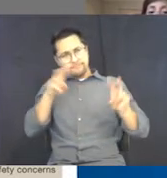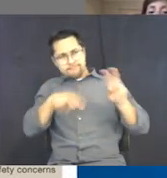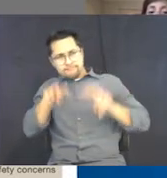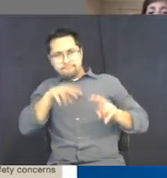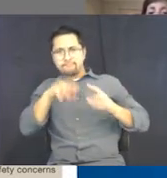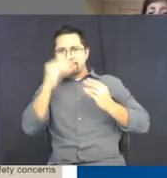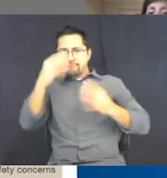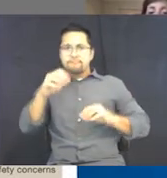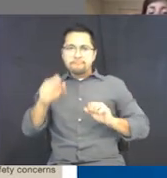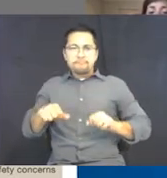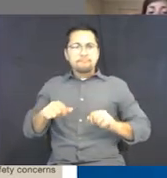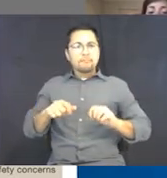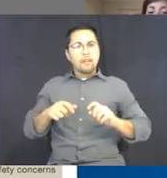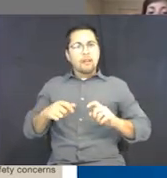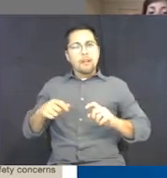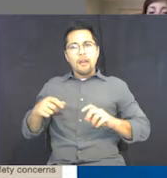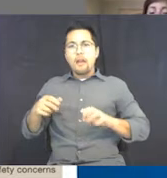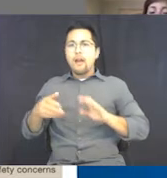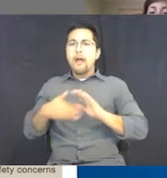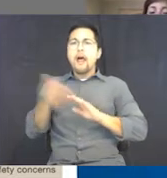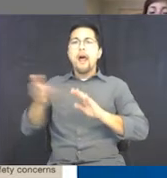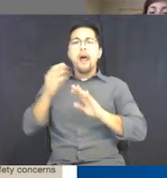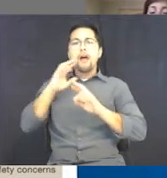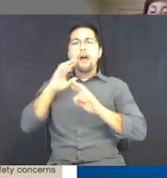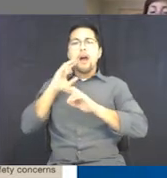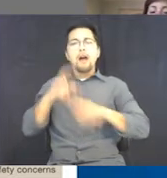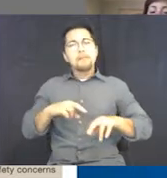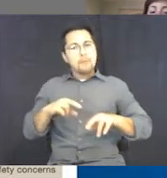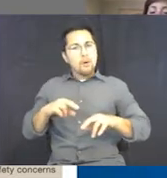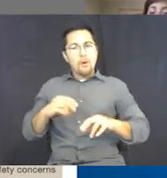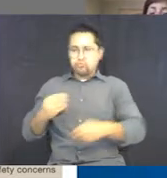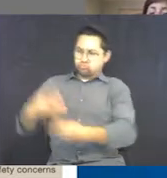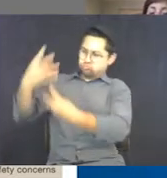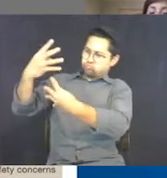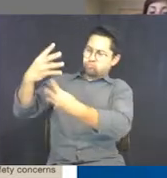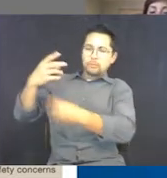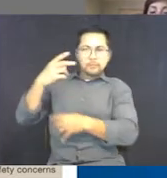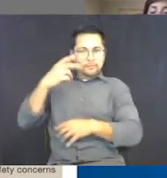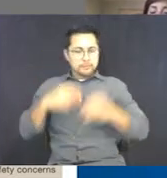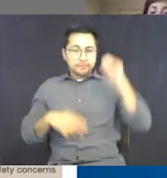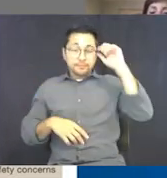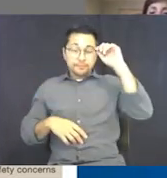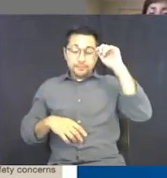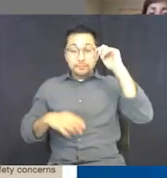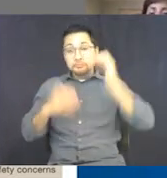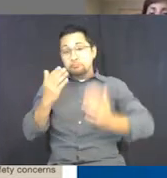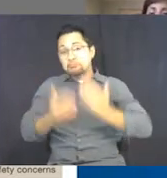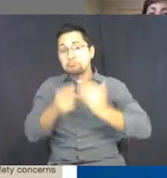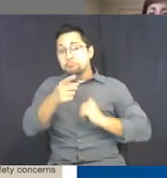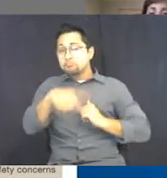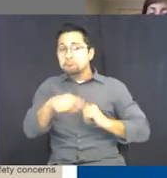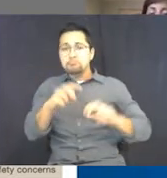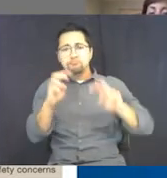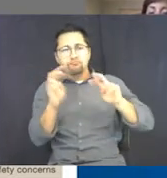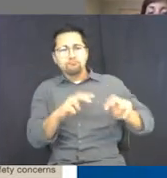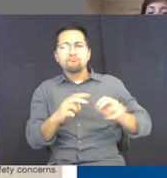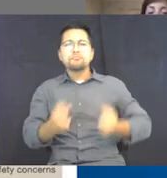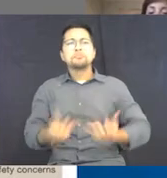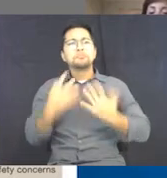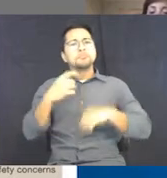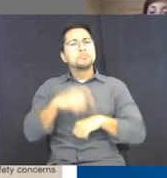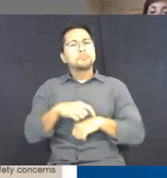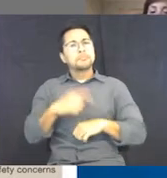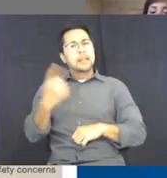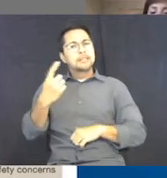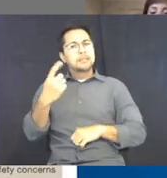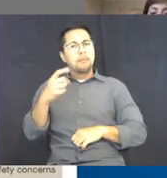or how many times are they accessing food during the night. And so you can run those reports directly through our